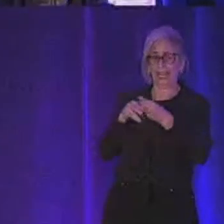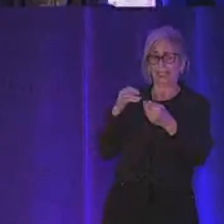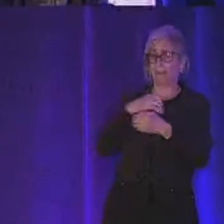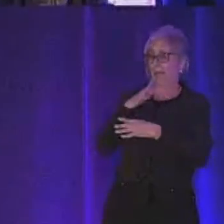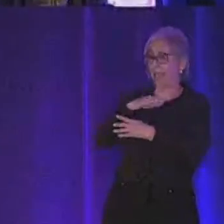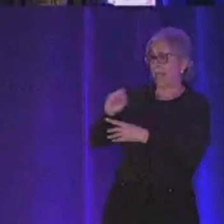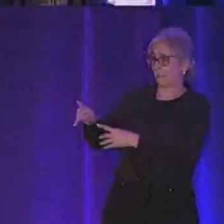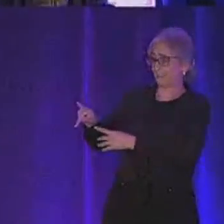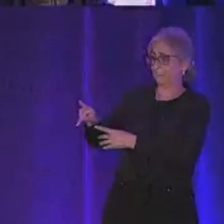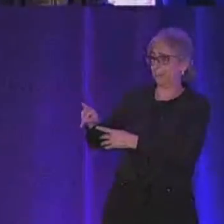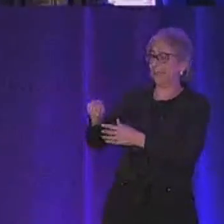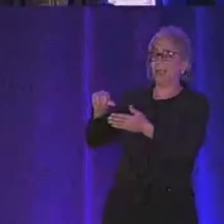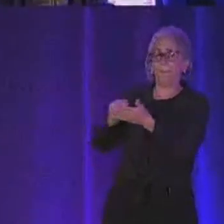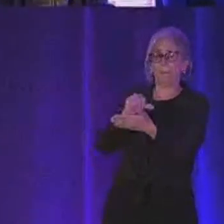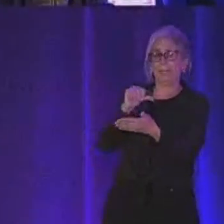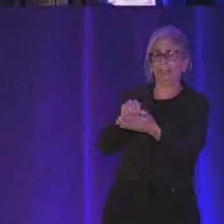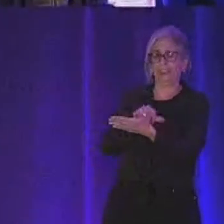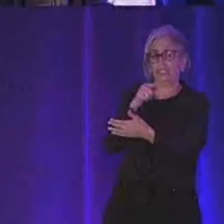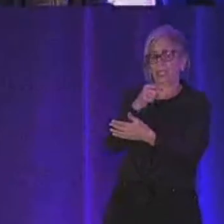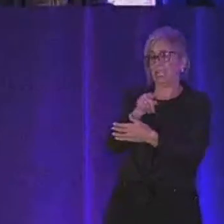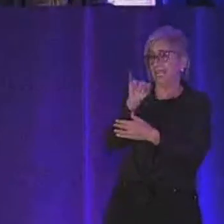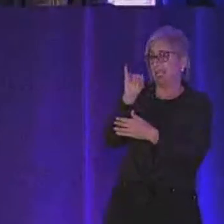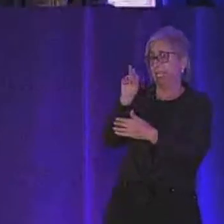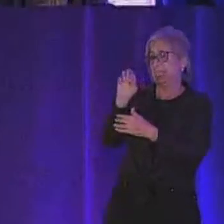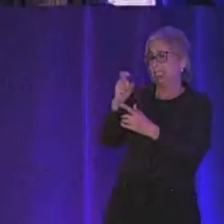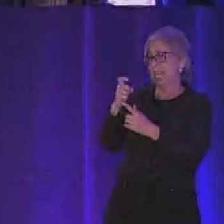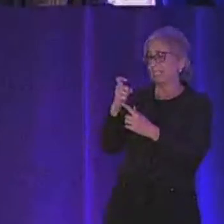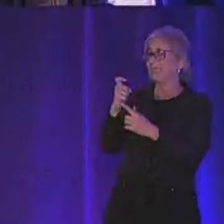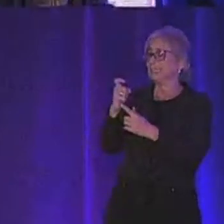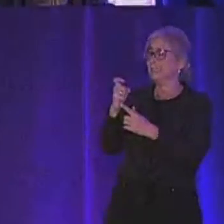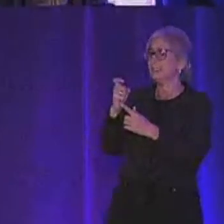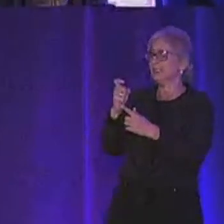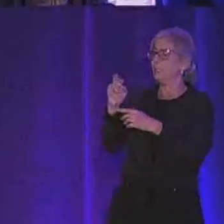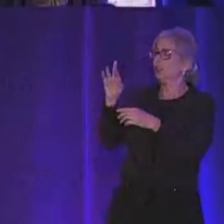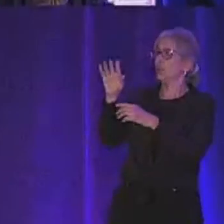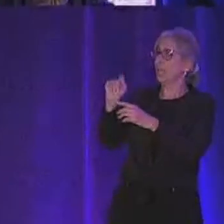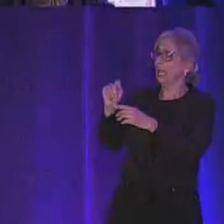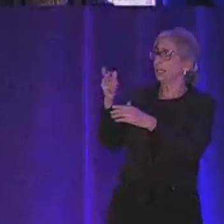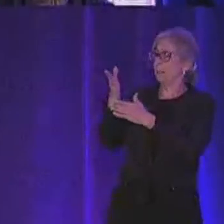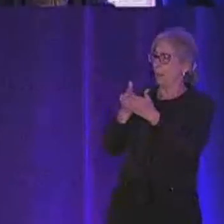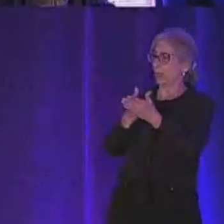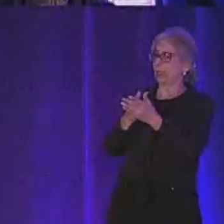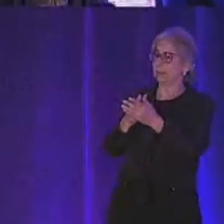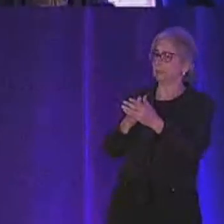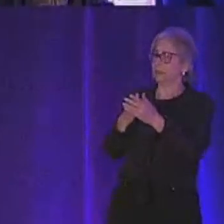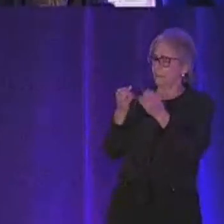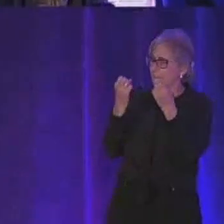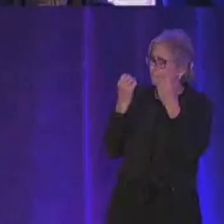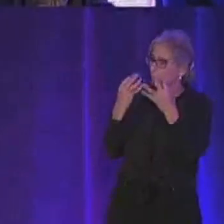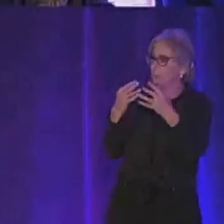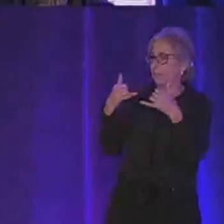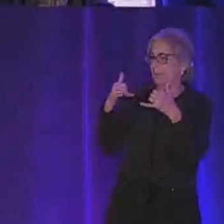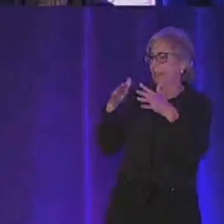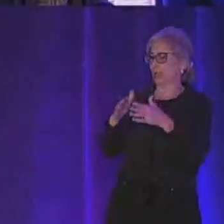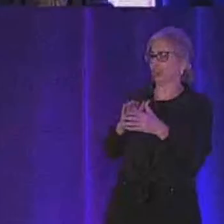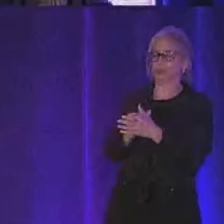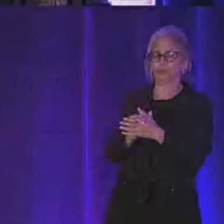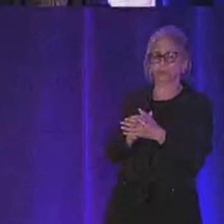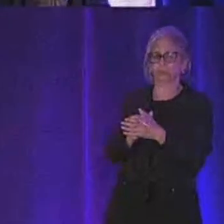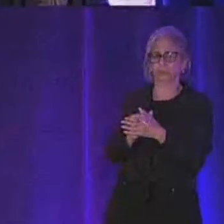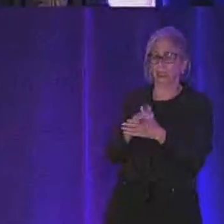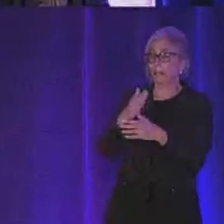here. So if I go to pages index in Next.js, this is just a React component. I want to make it multiplayer. So what I want is